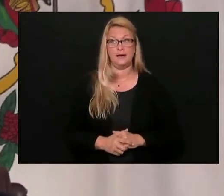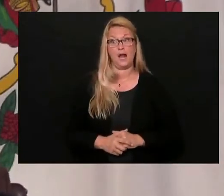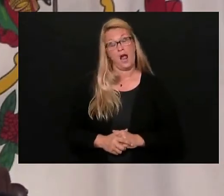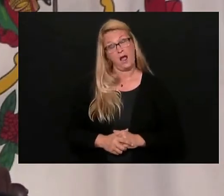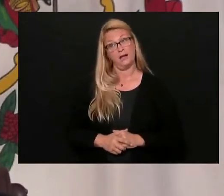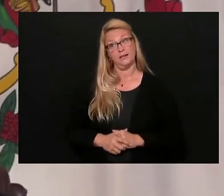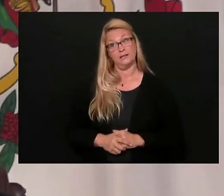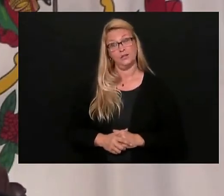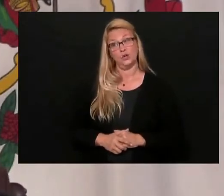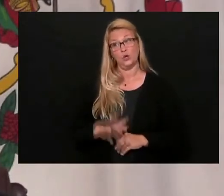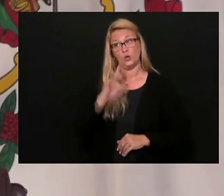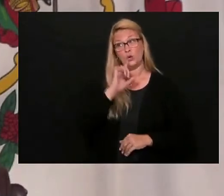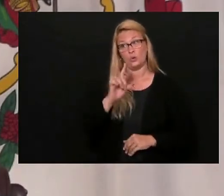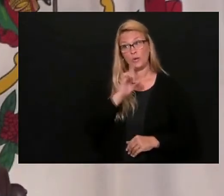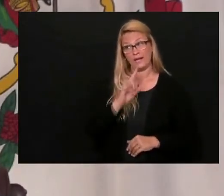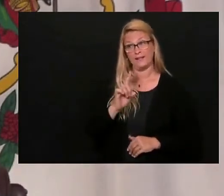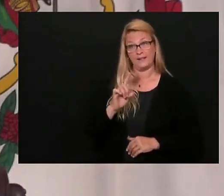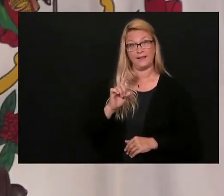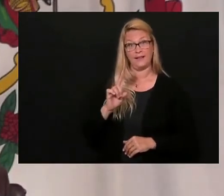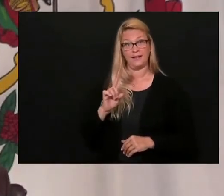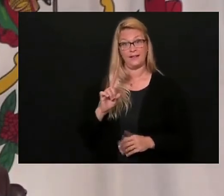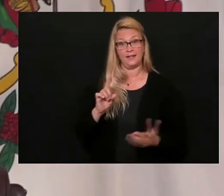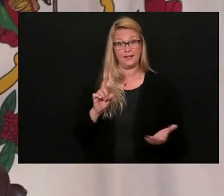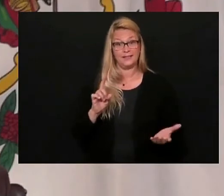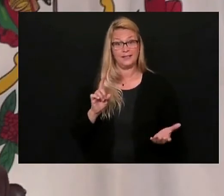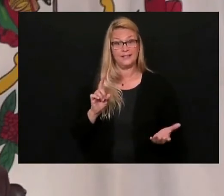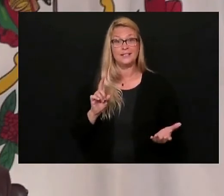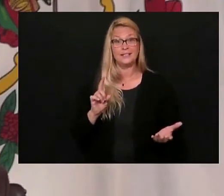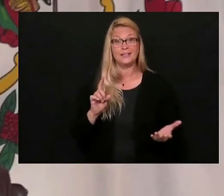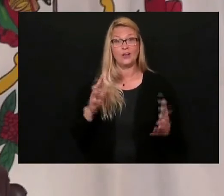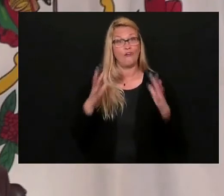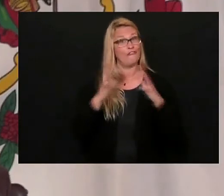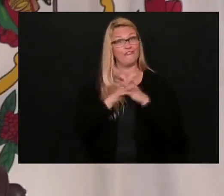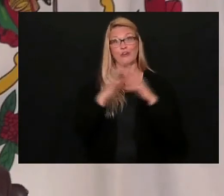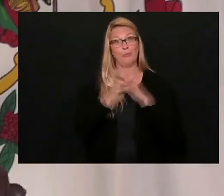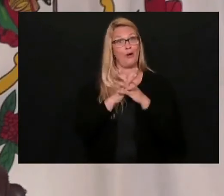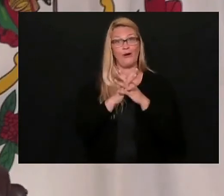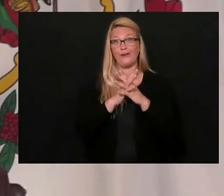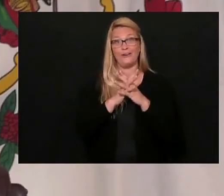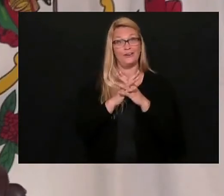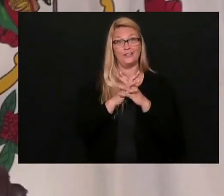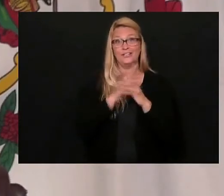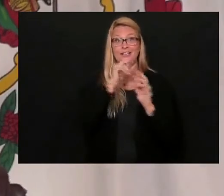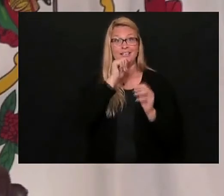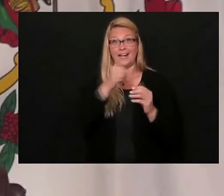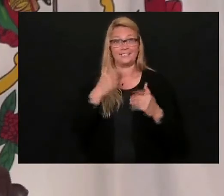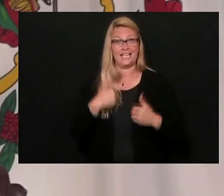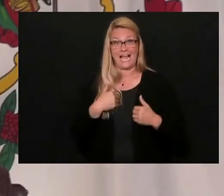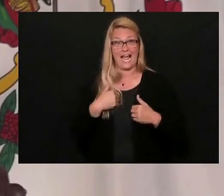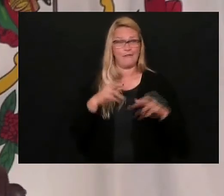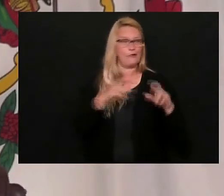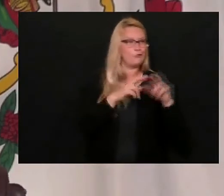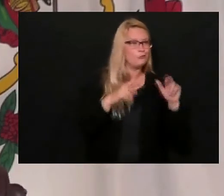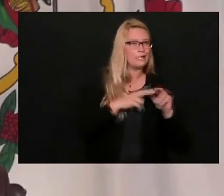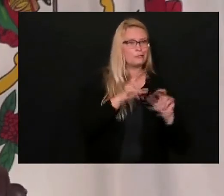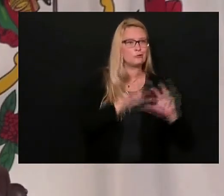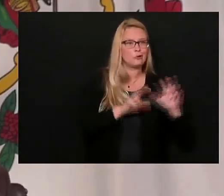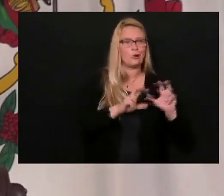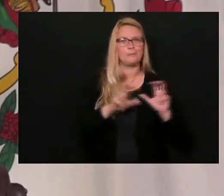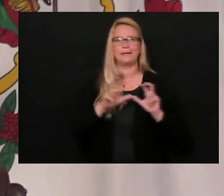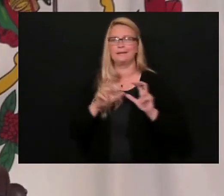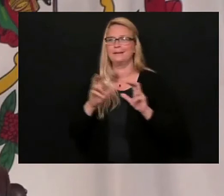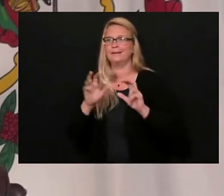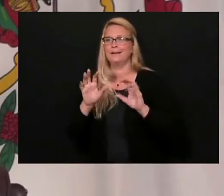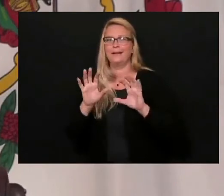defense on their behalf is just what I just said. Football doesn't have a sectional, regional, and whatever,